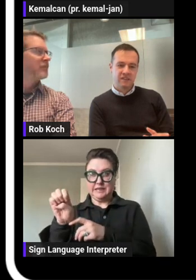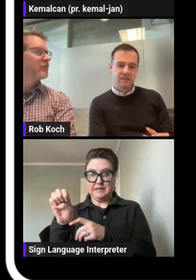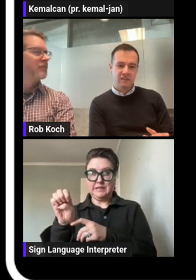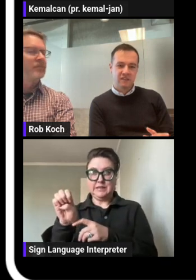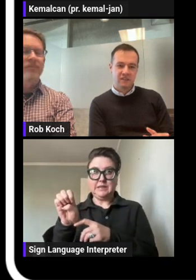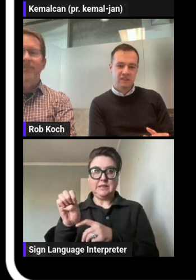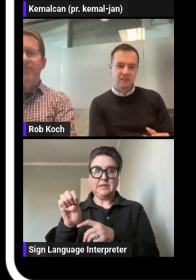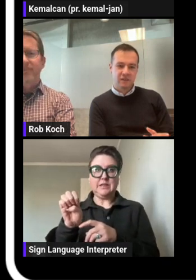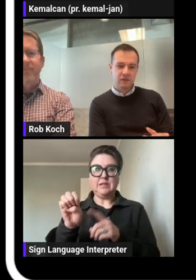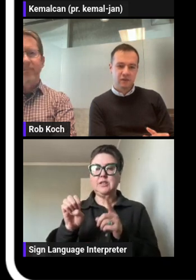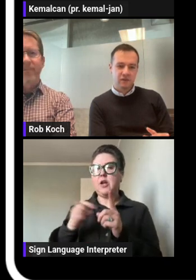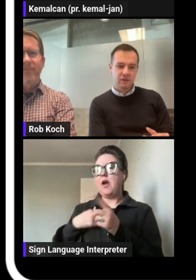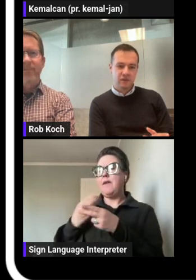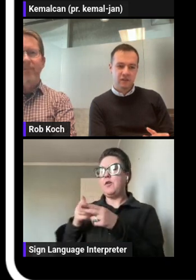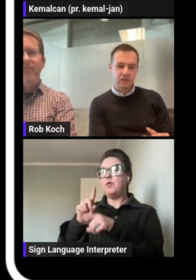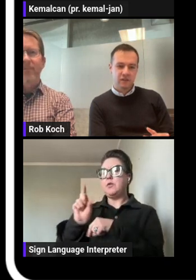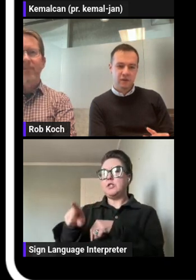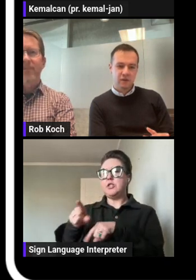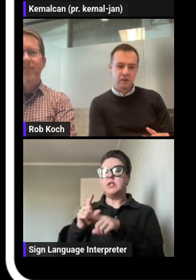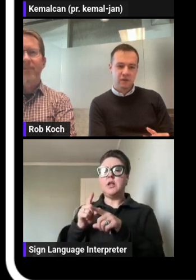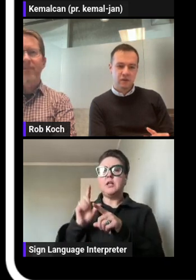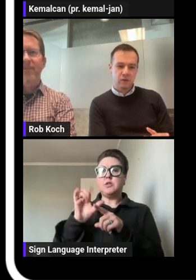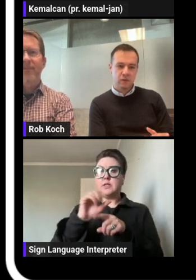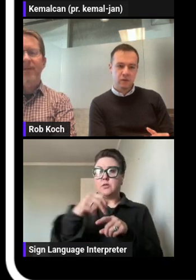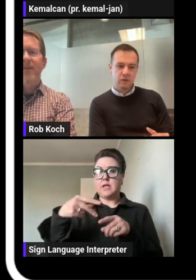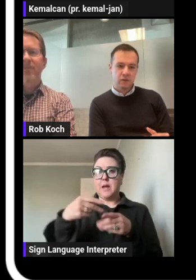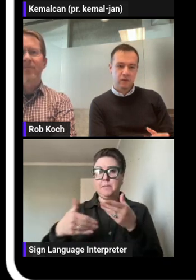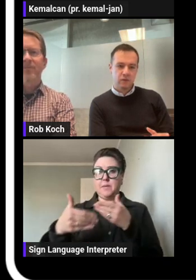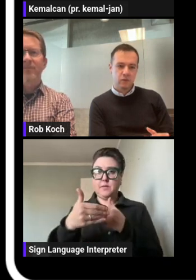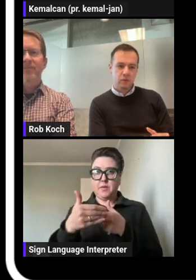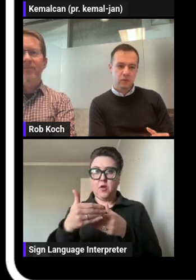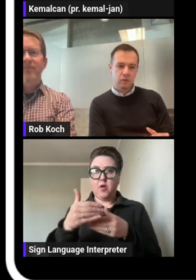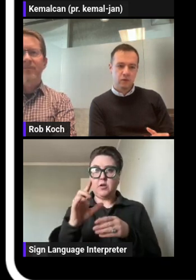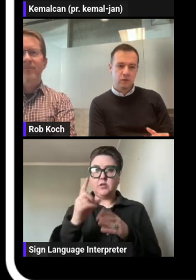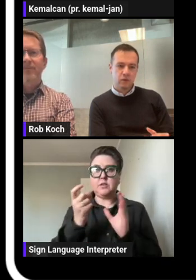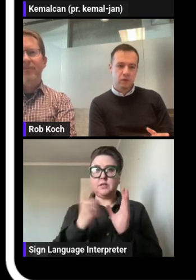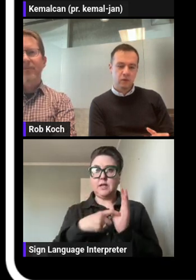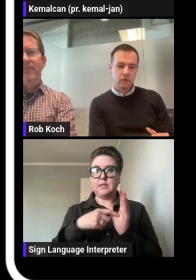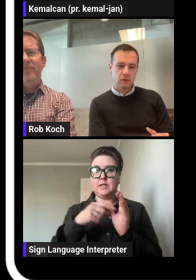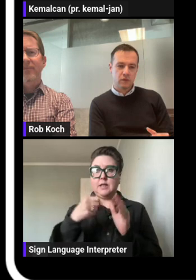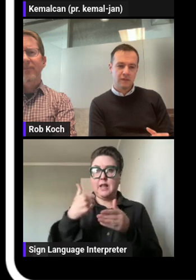letters. Sorry, just a quick question. Does this app go beyond just detecting